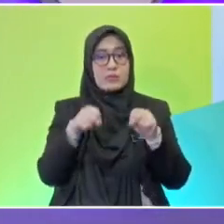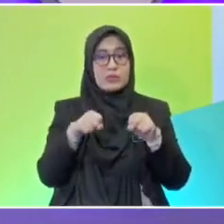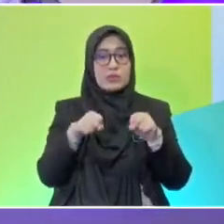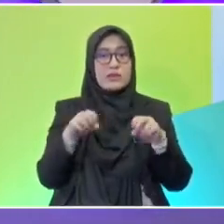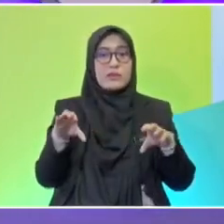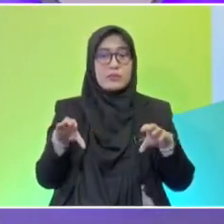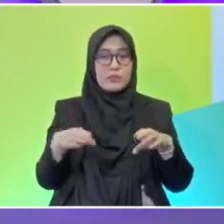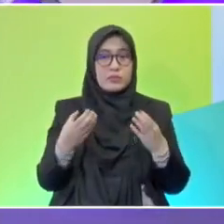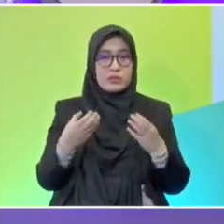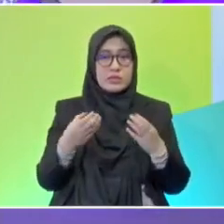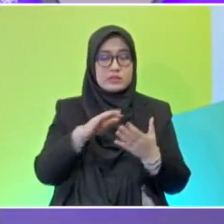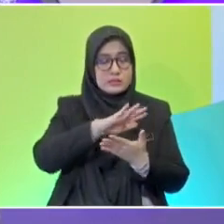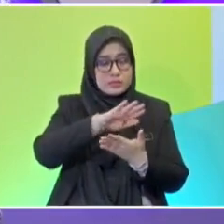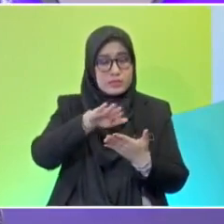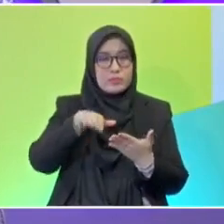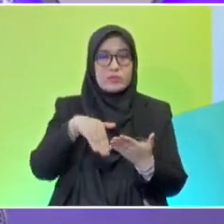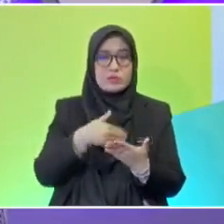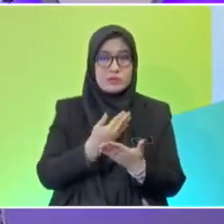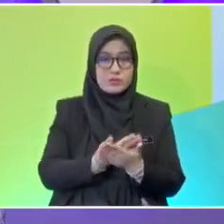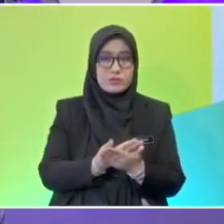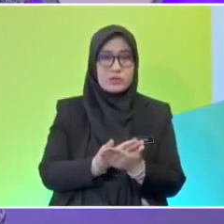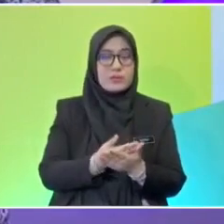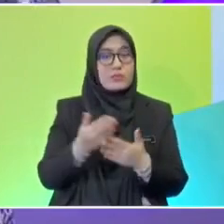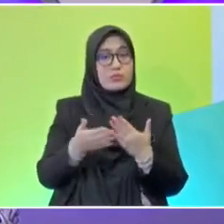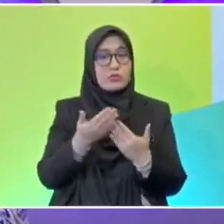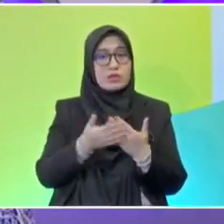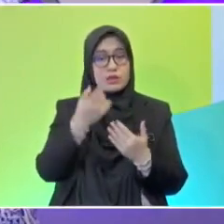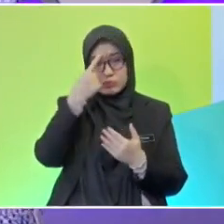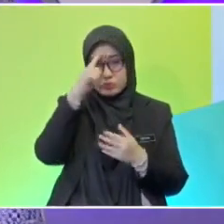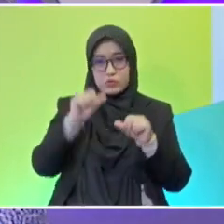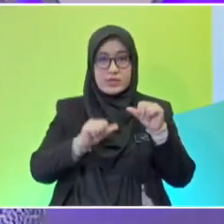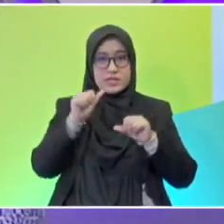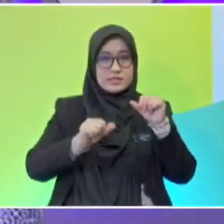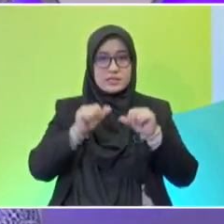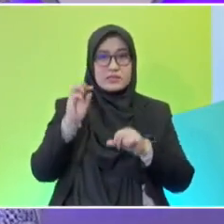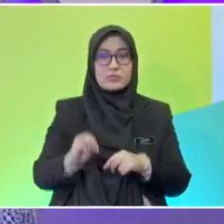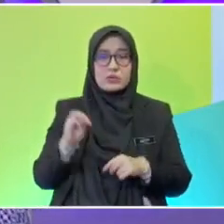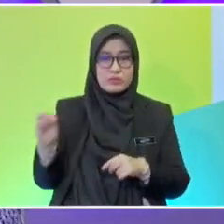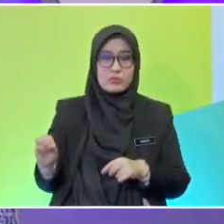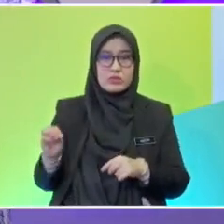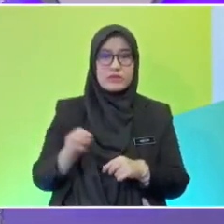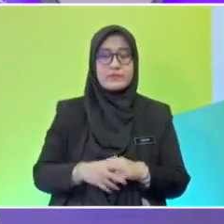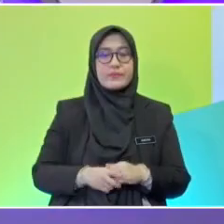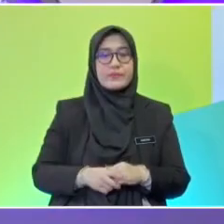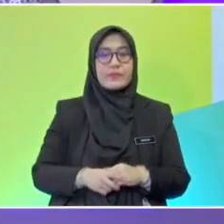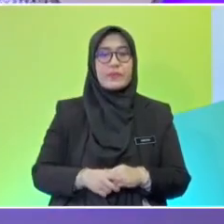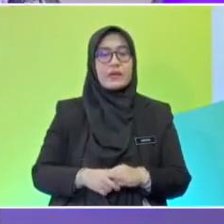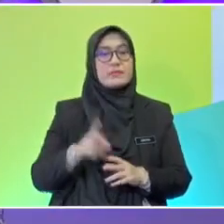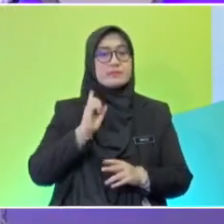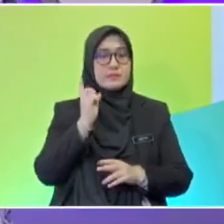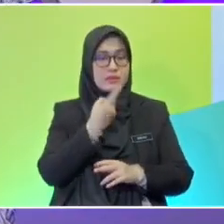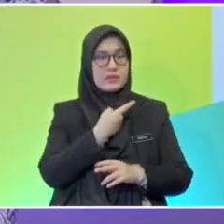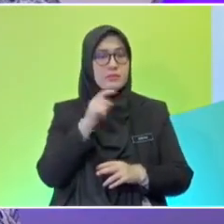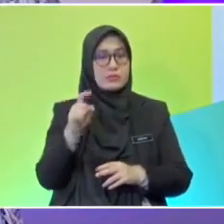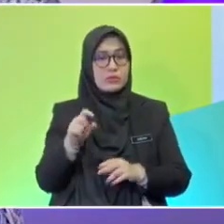descriptors? How do we award a performance level, and also how do we record our data? It could be in